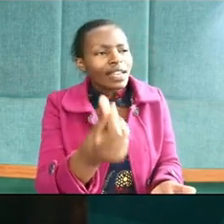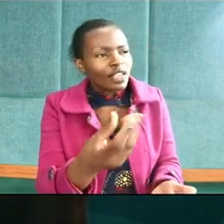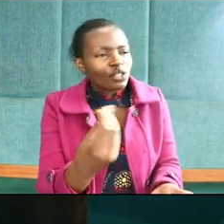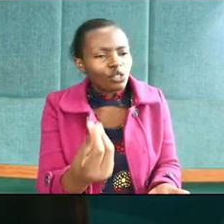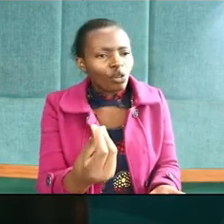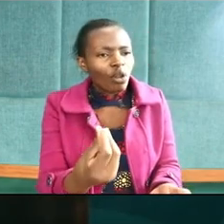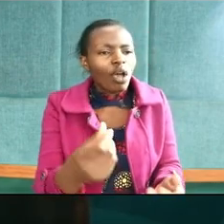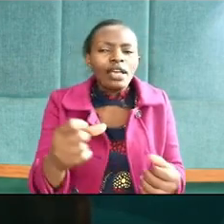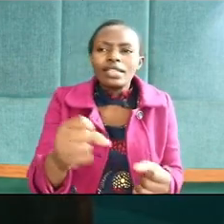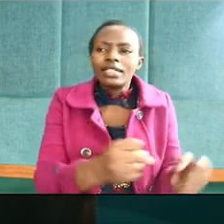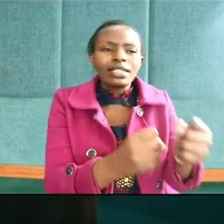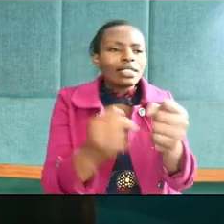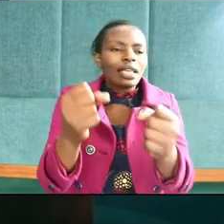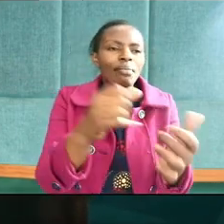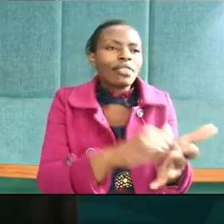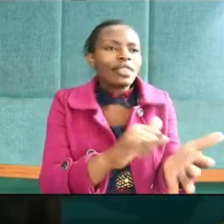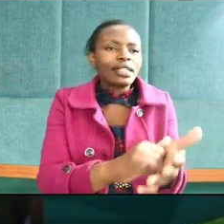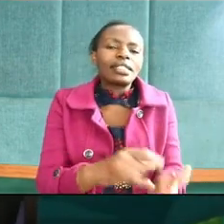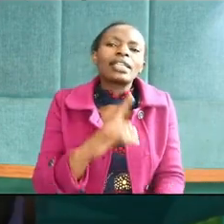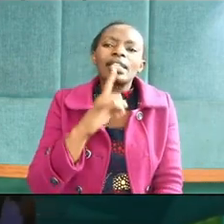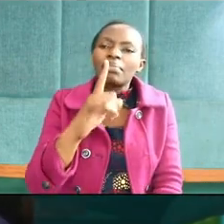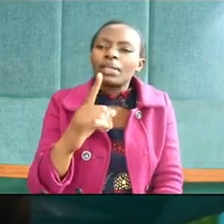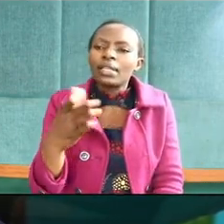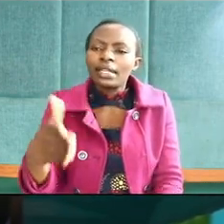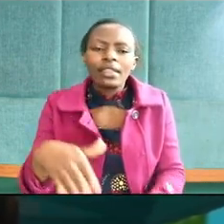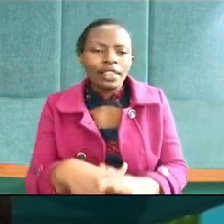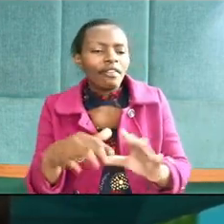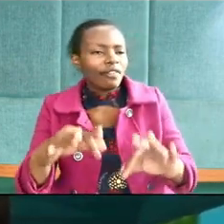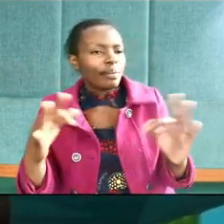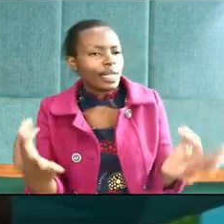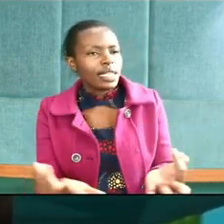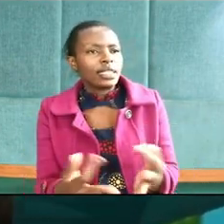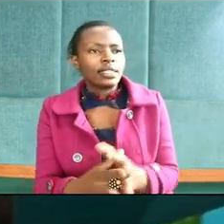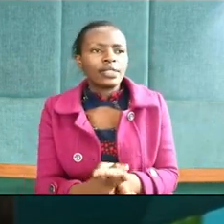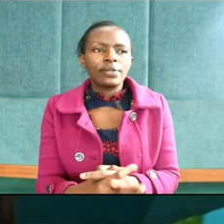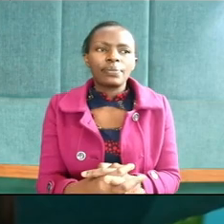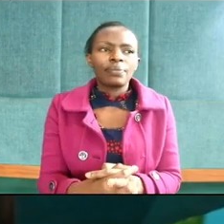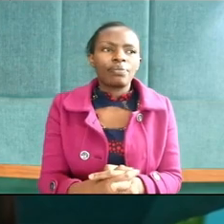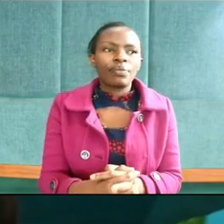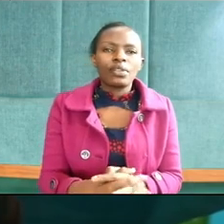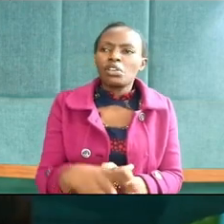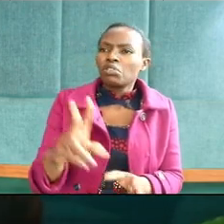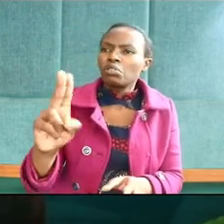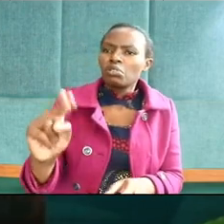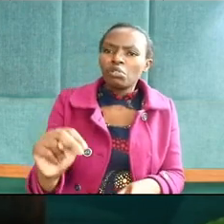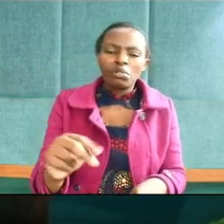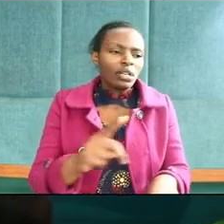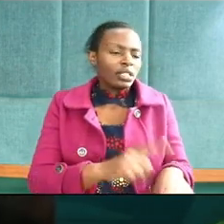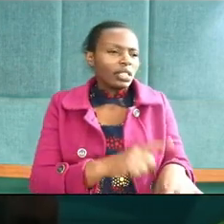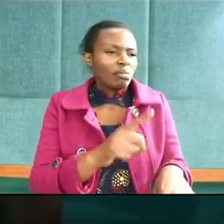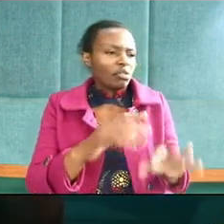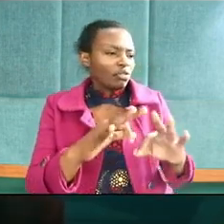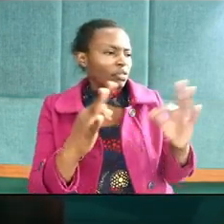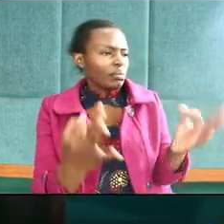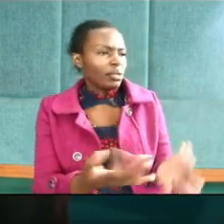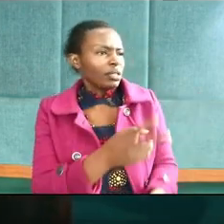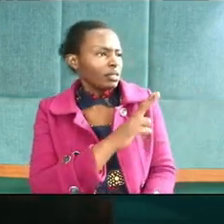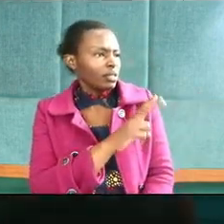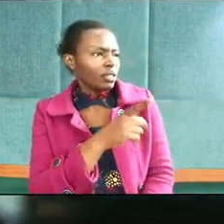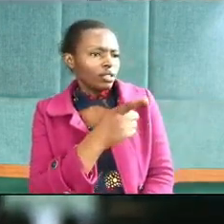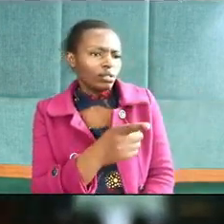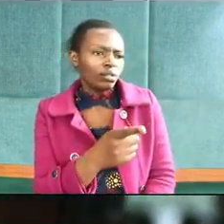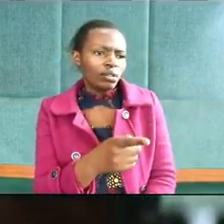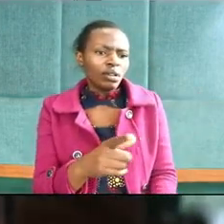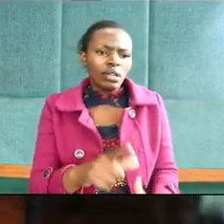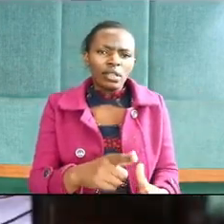system that is independent of their families. Not when your families see you, the only thing